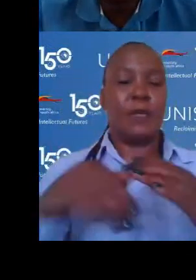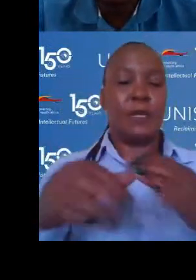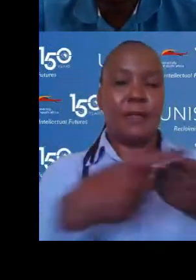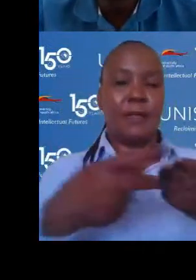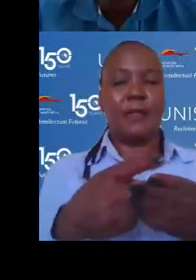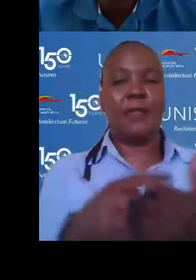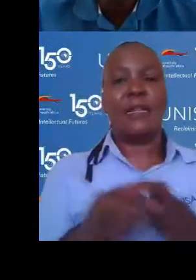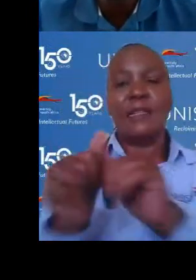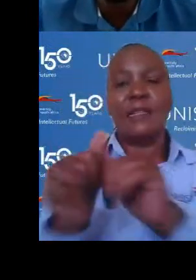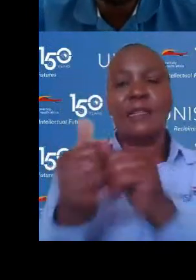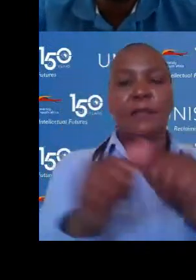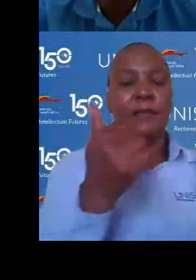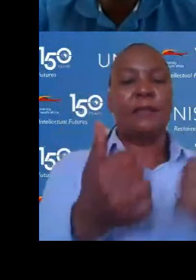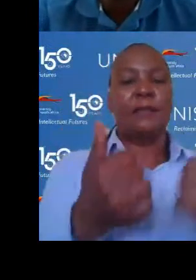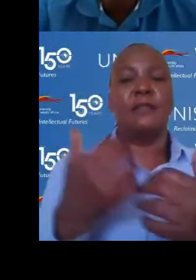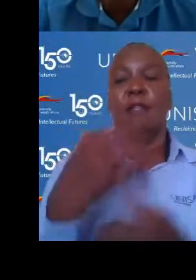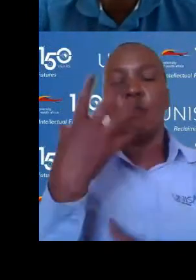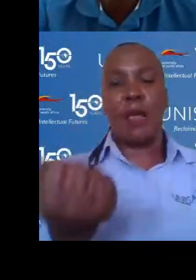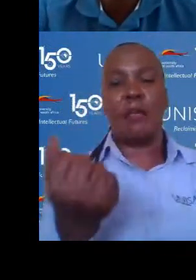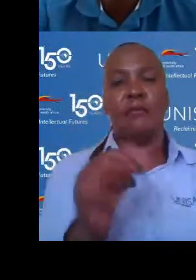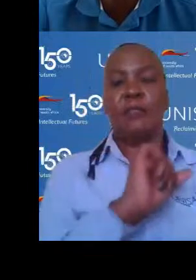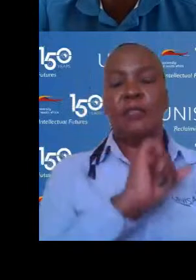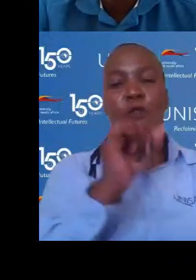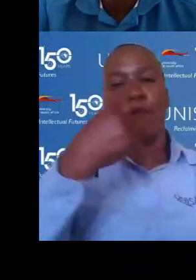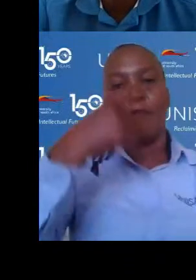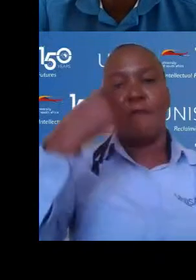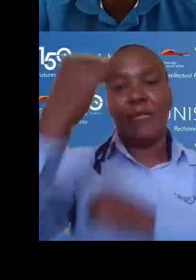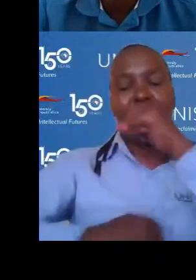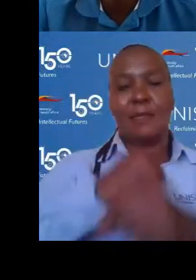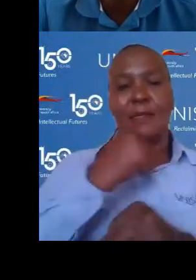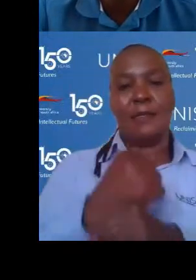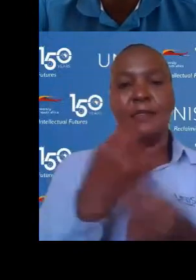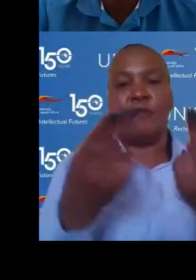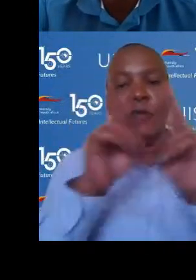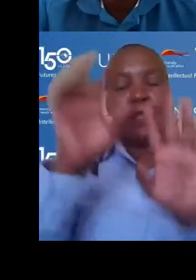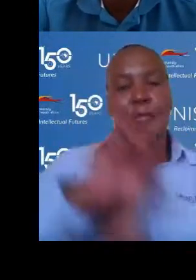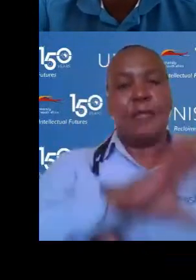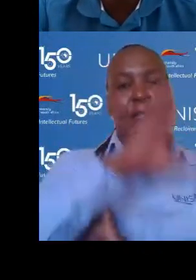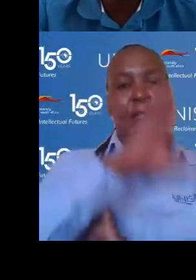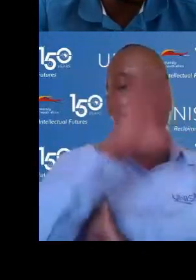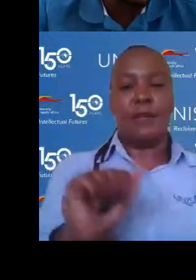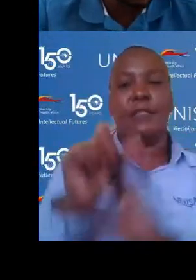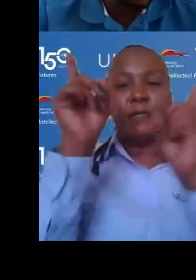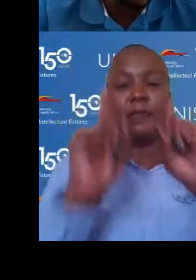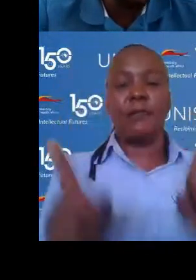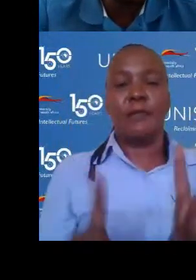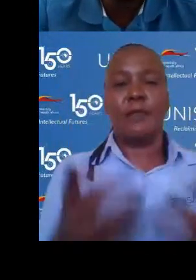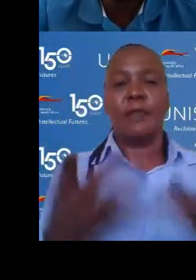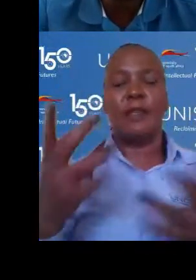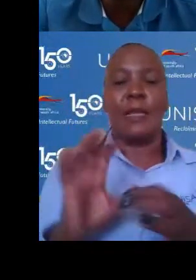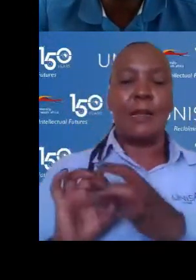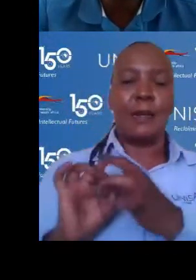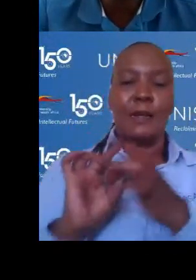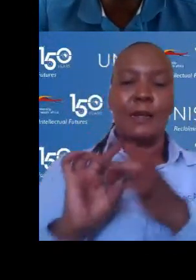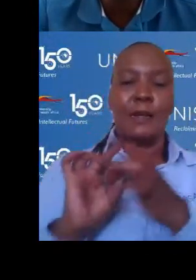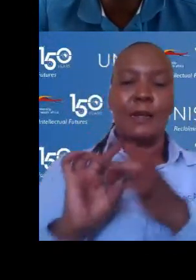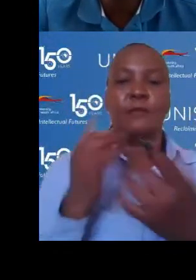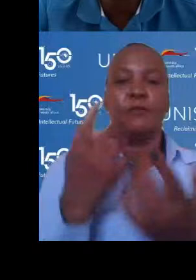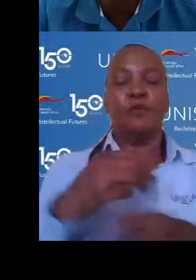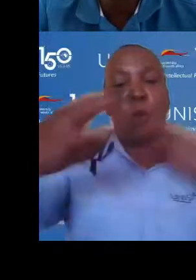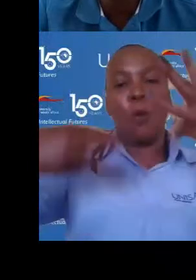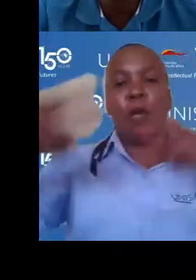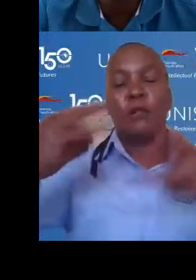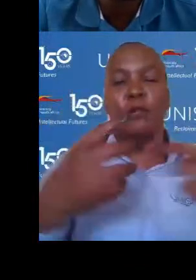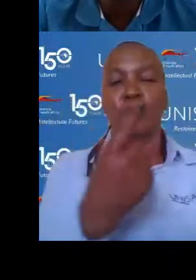you have in your first year at UNISA, particularly relating to the work that we do in